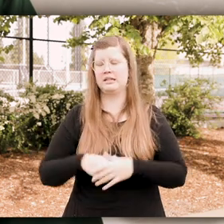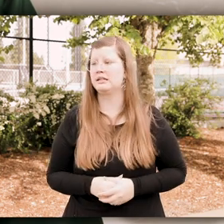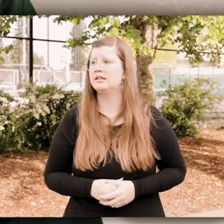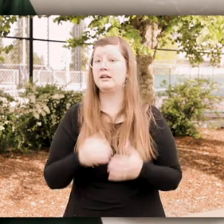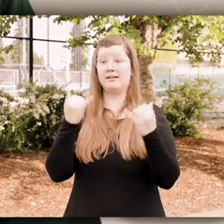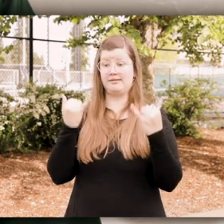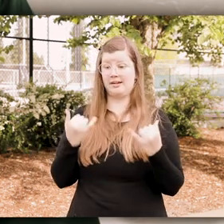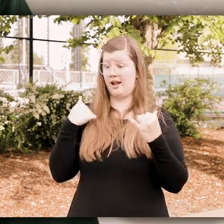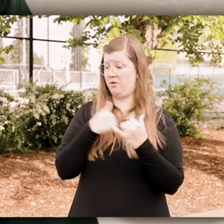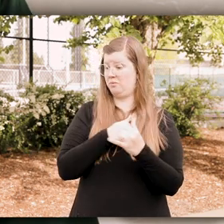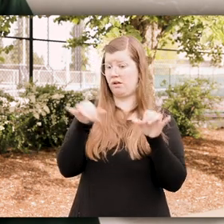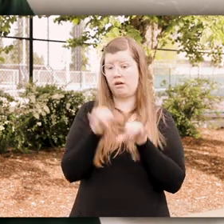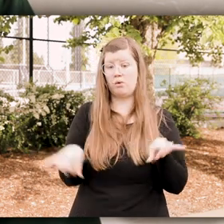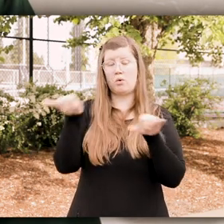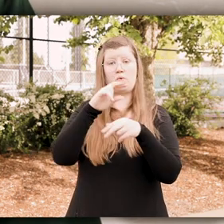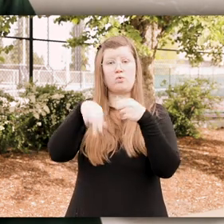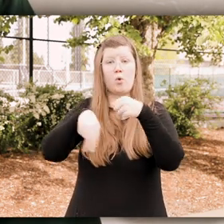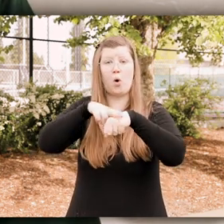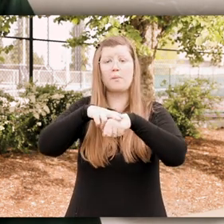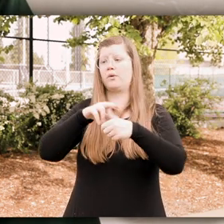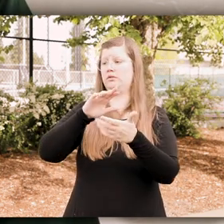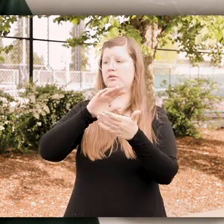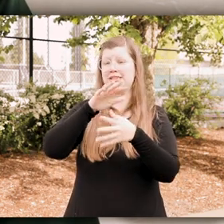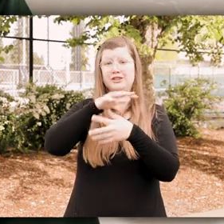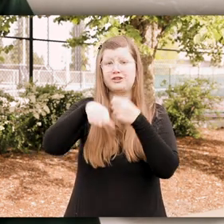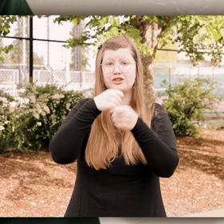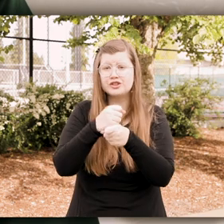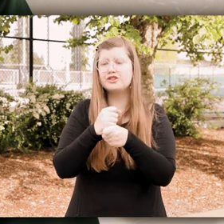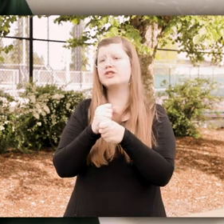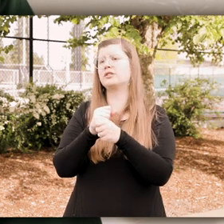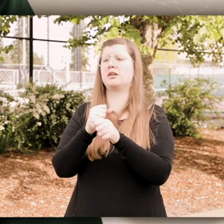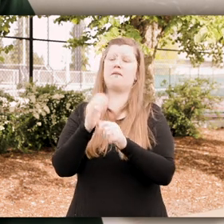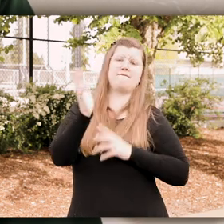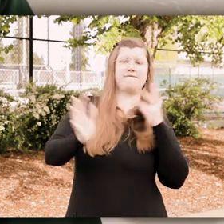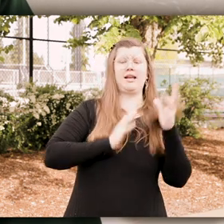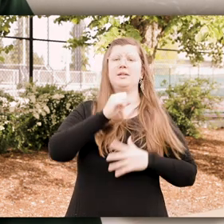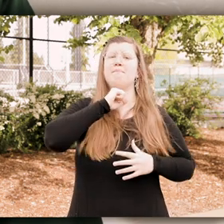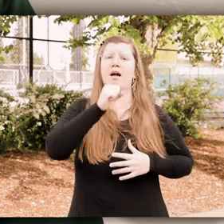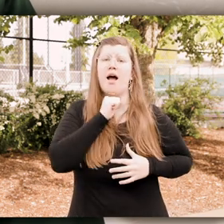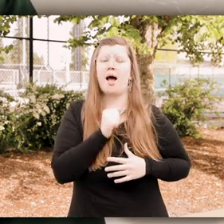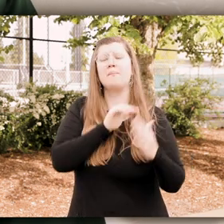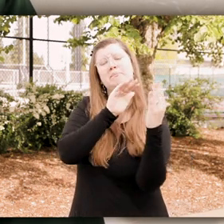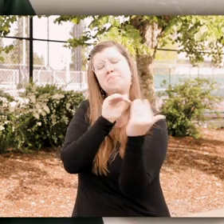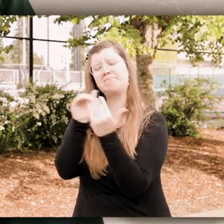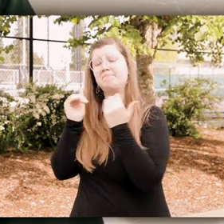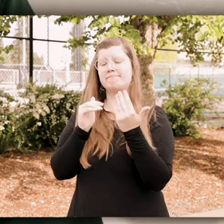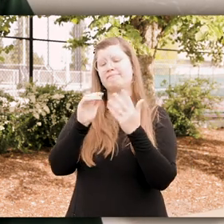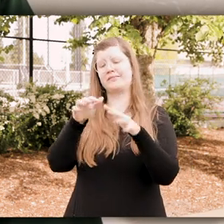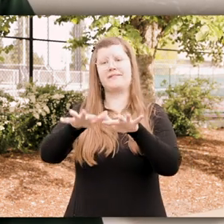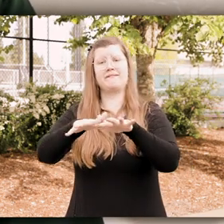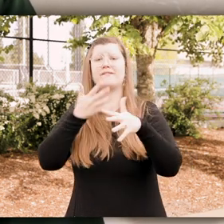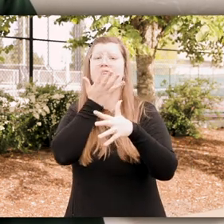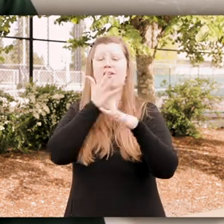than coming together as a class to celebrate the end of our journey with an extravagant prom, heartfelt goodbyes, and a tear-jerking march around the field,